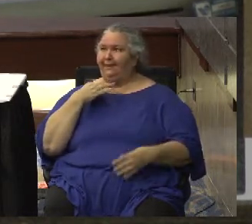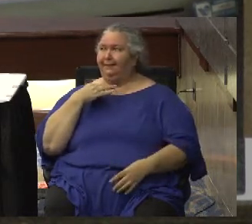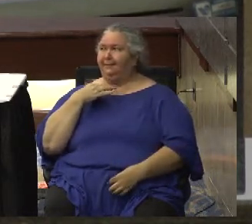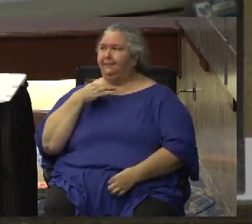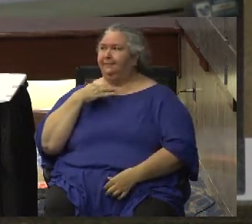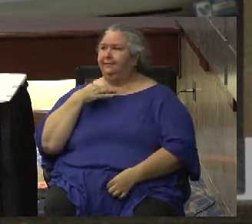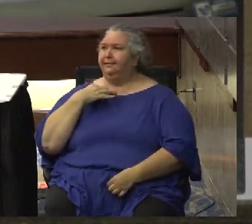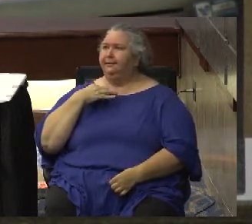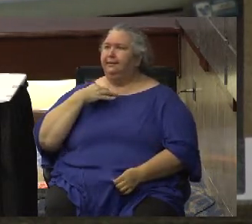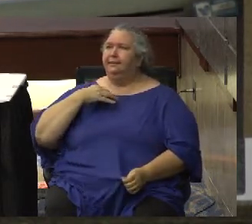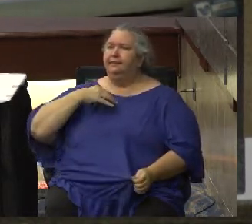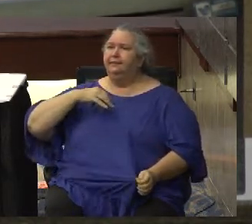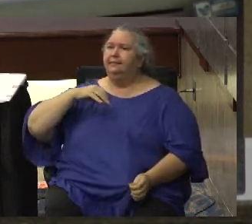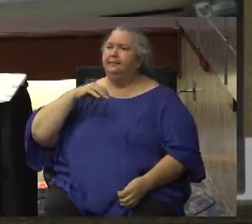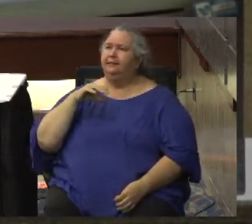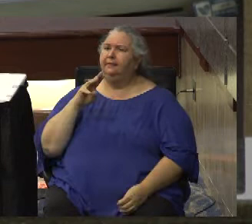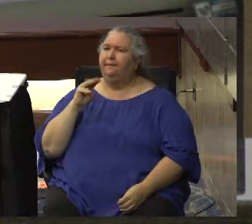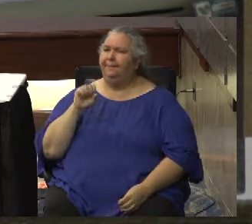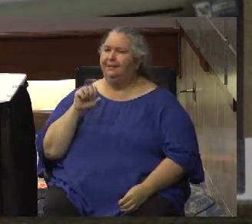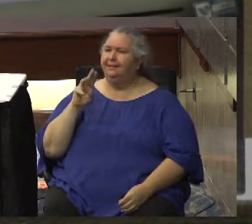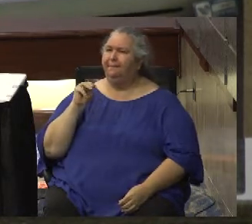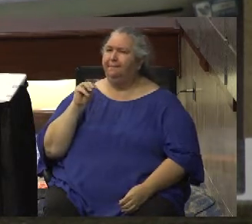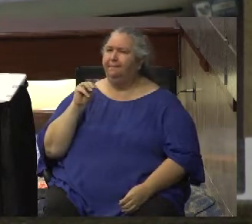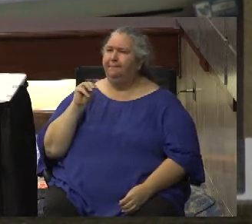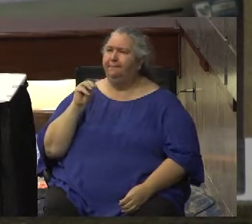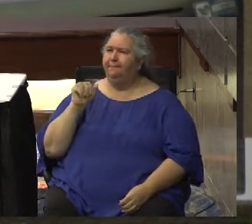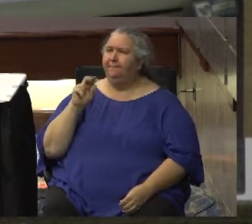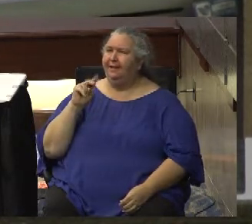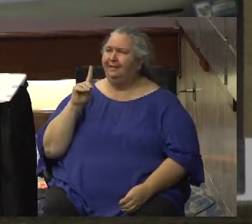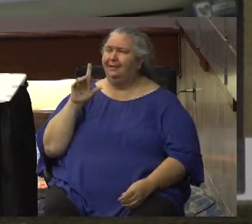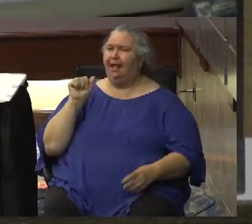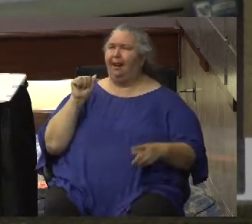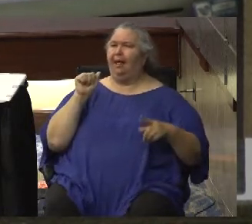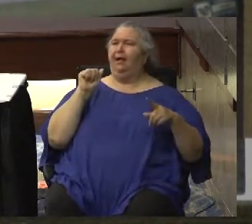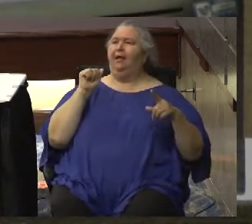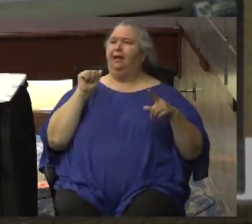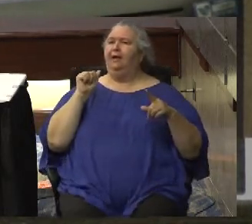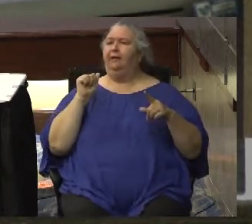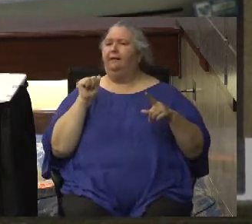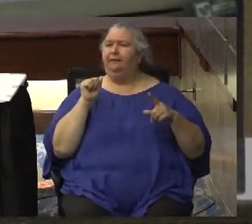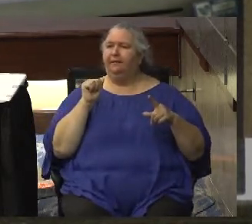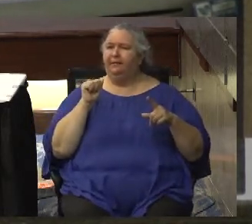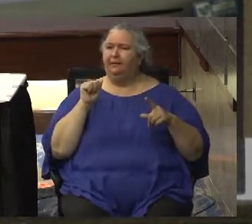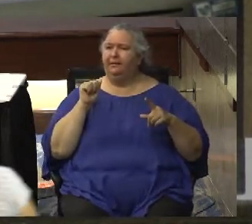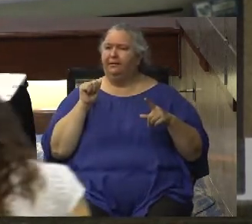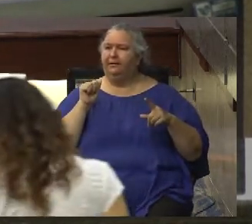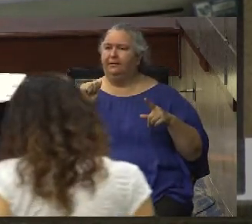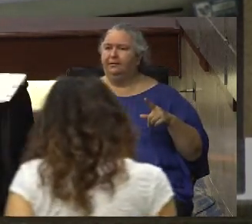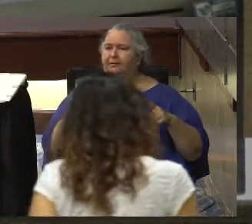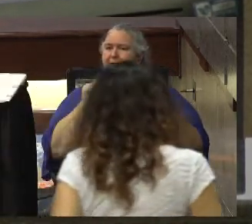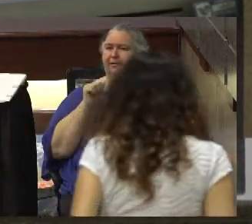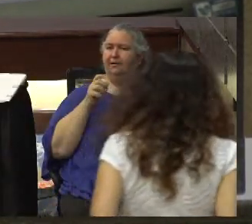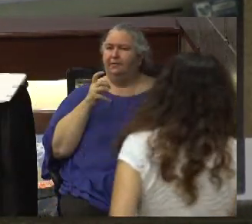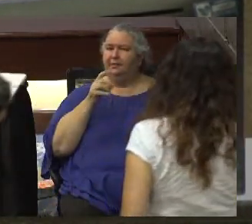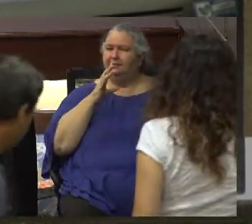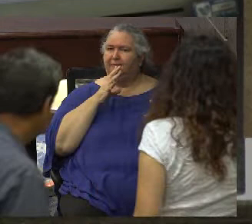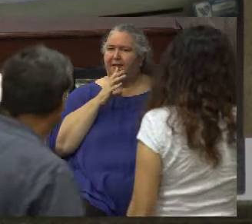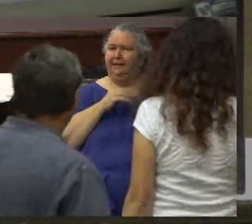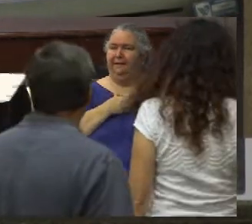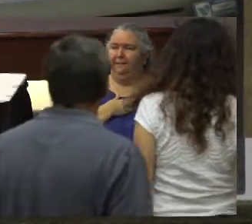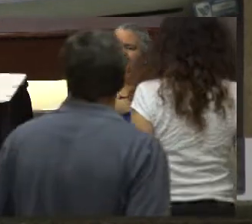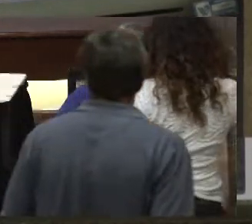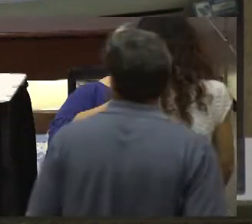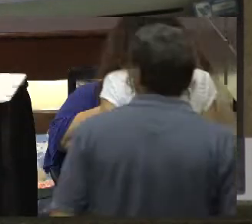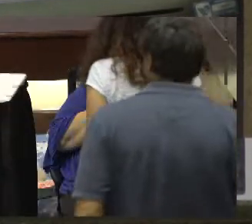who is Miss Mandela? Is that right? Are you here? And if you'd like to speak, you have 3 minutes. And next in line,